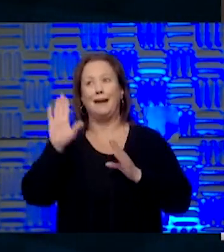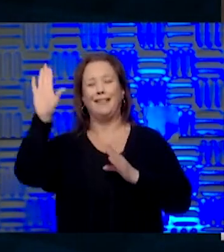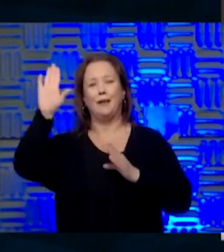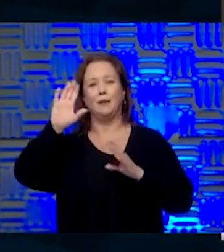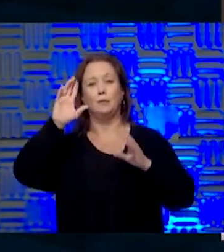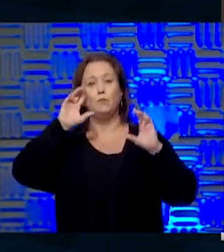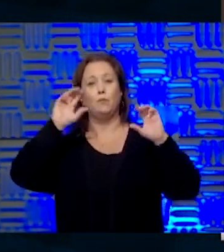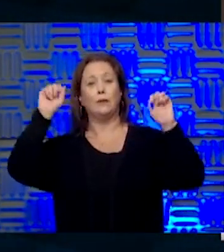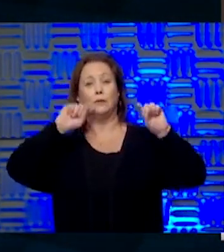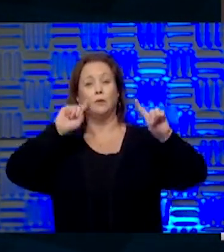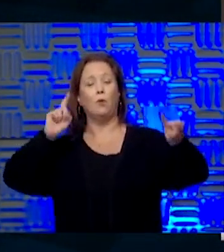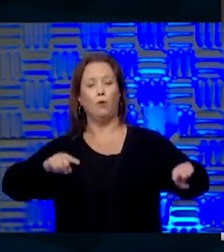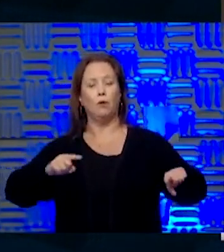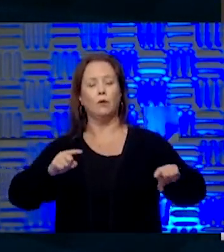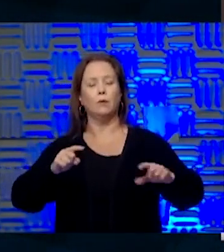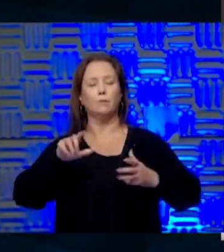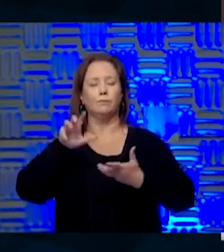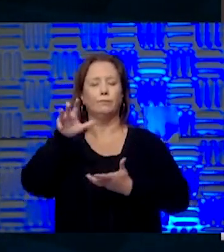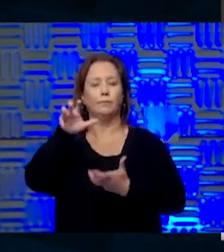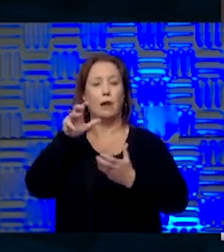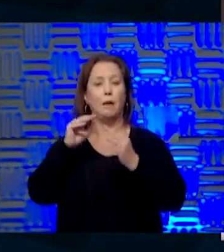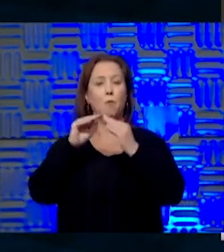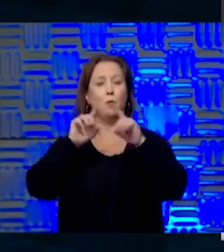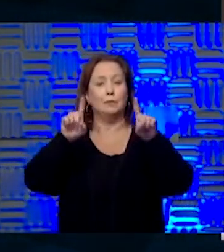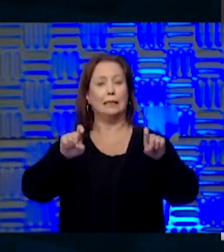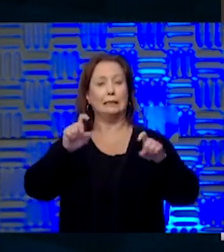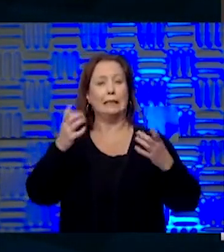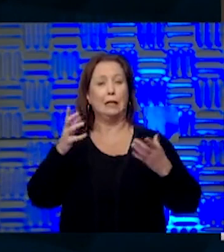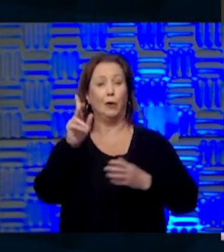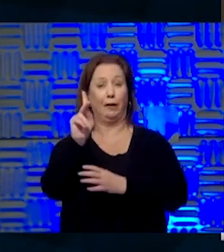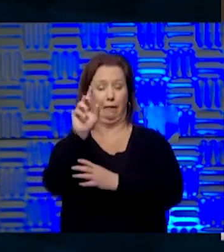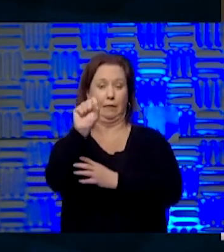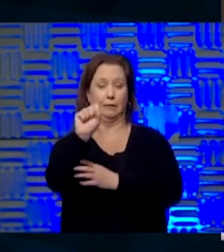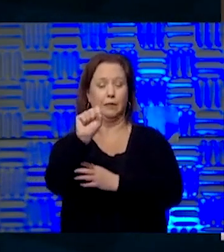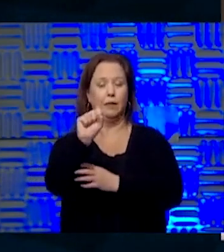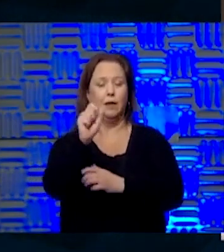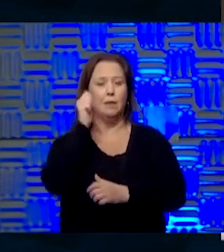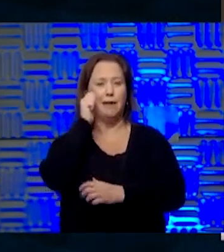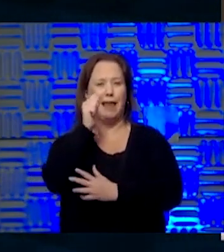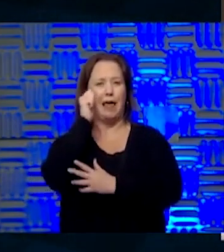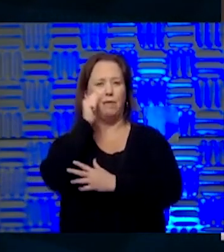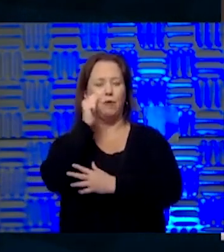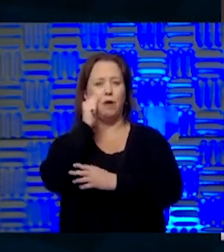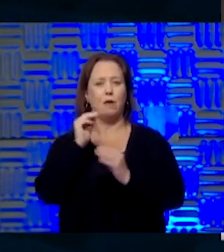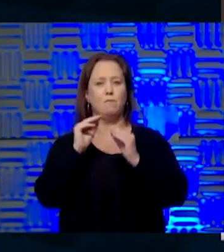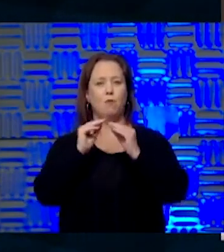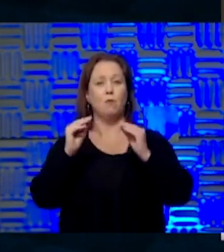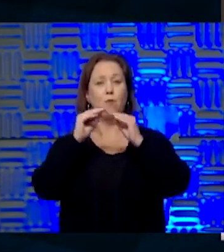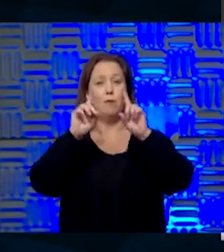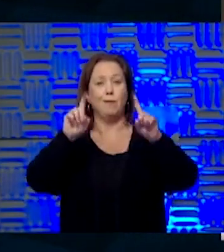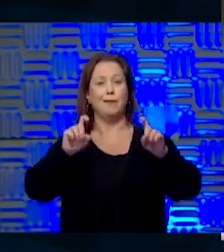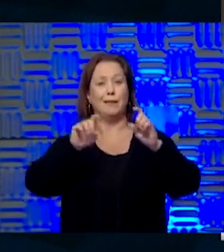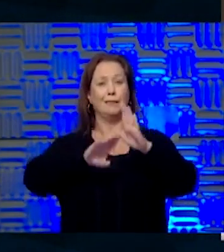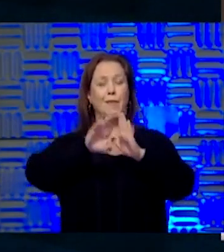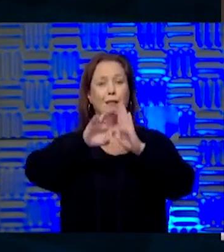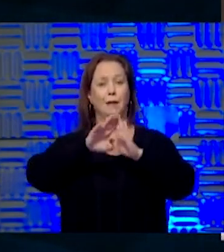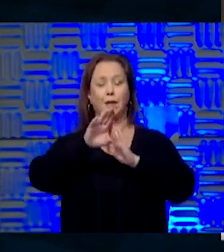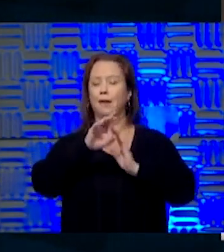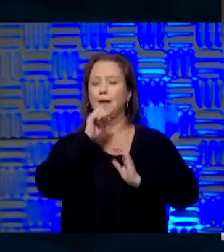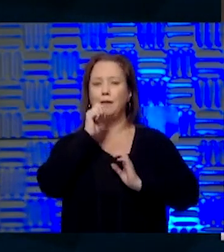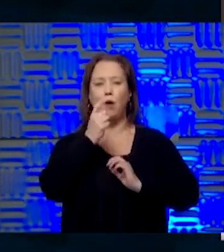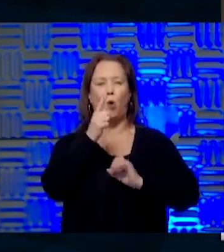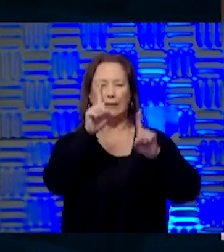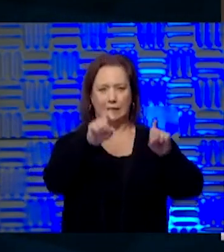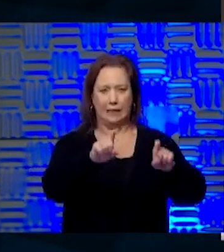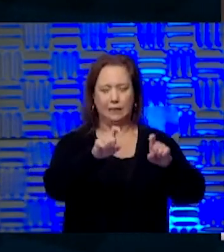into Kansas. But I think the answer is every day there is more tests being developed. The swab, it's not always the test.